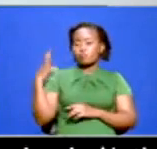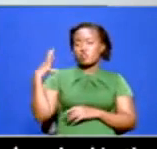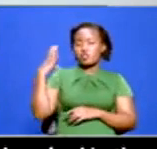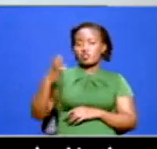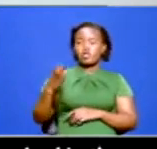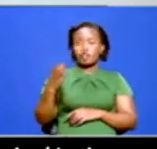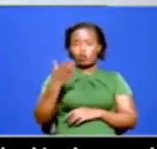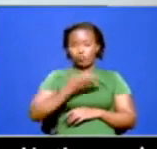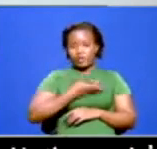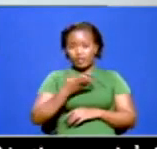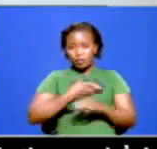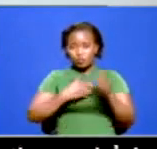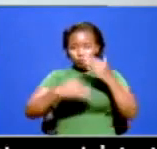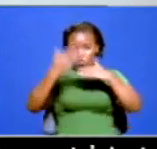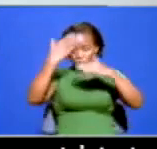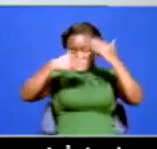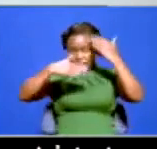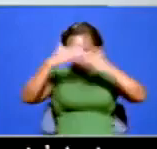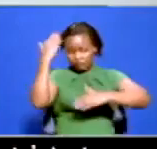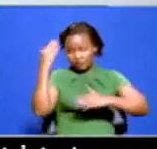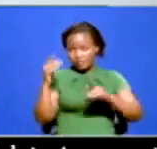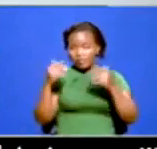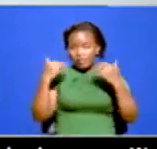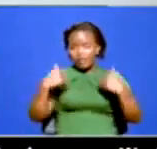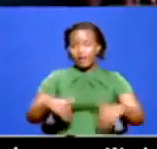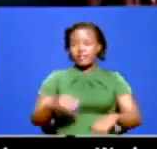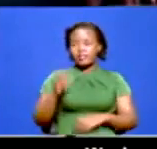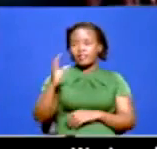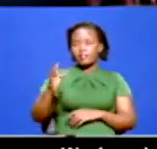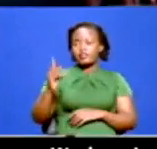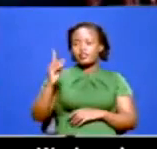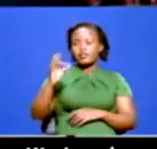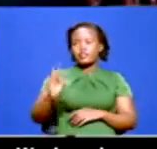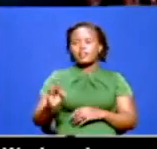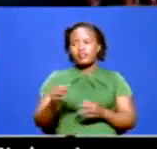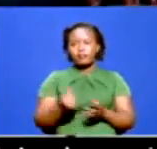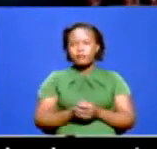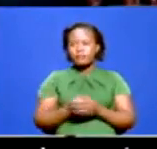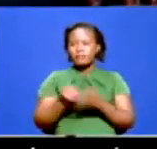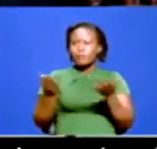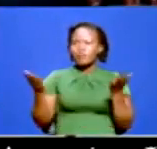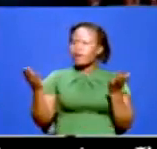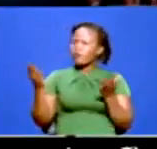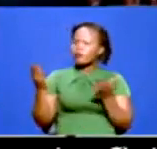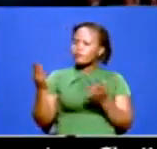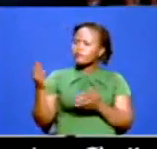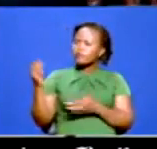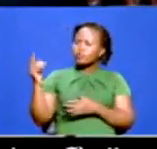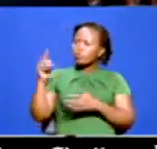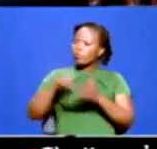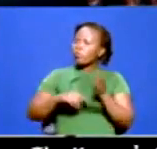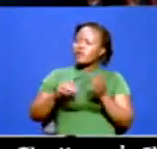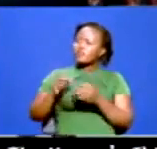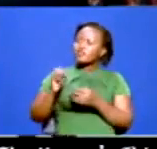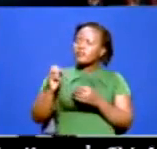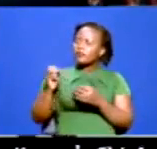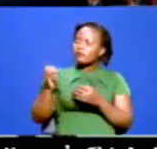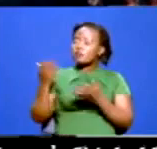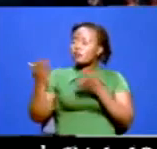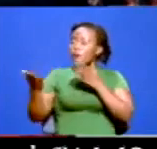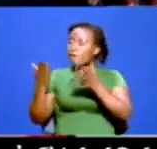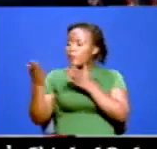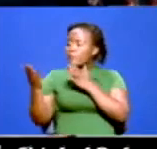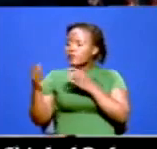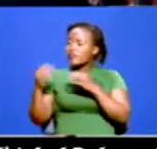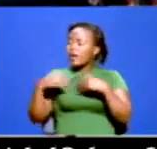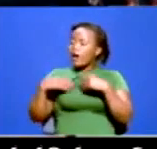university as the CDF. Yeah. Right. All right. Where is the furthest in terms of, you know, the other officers who come from outside,